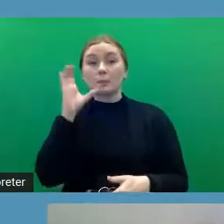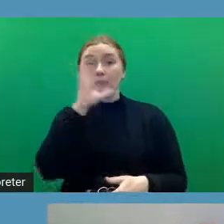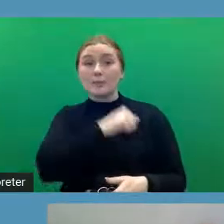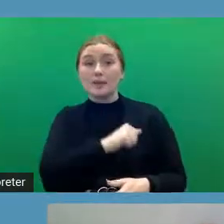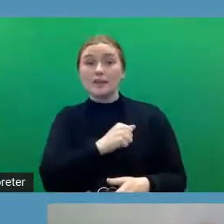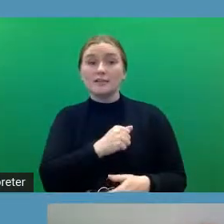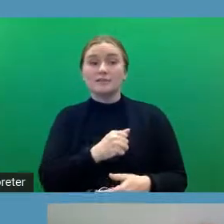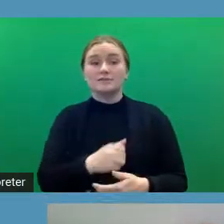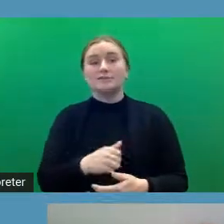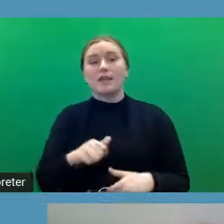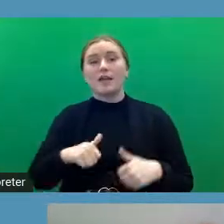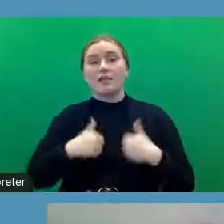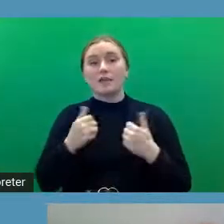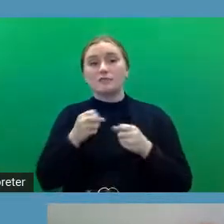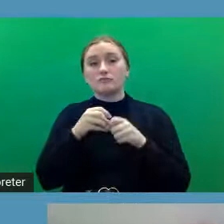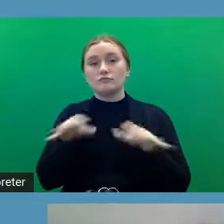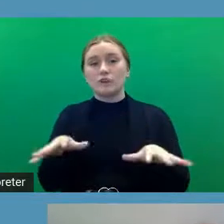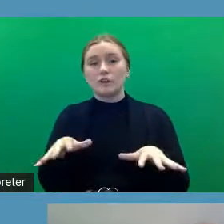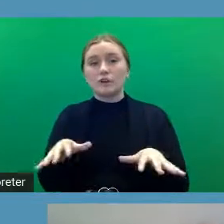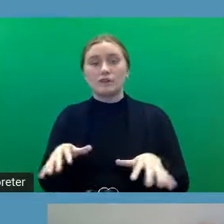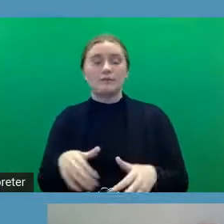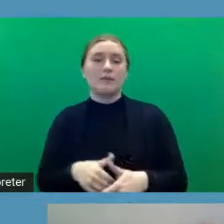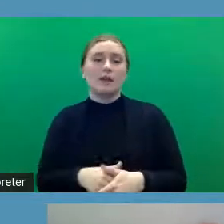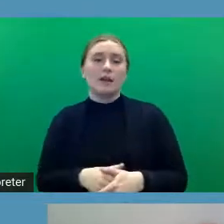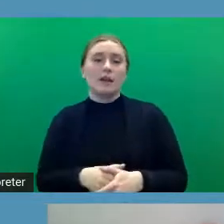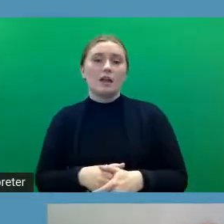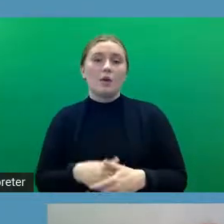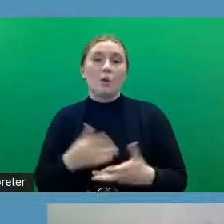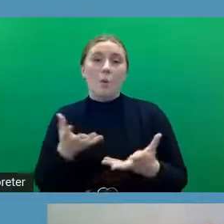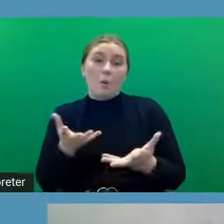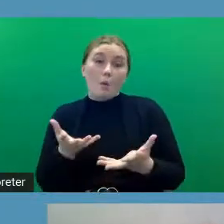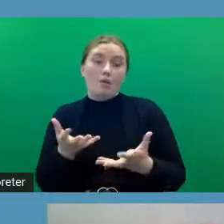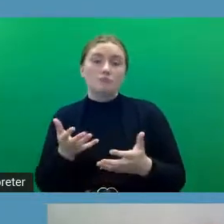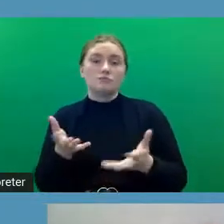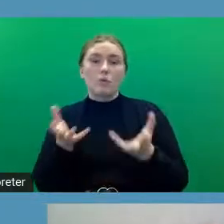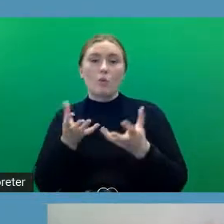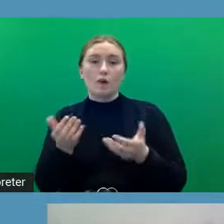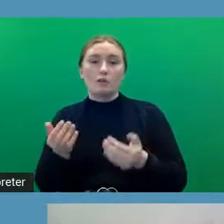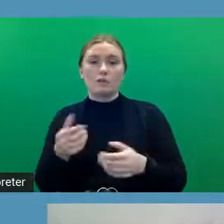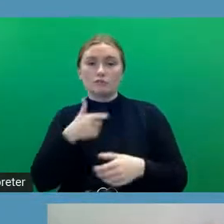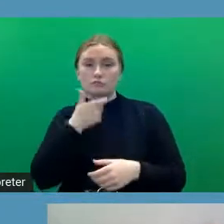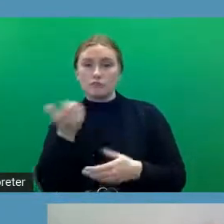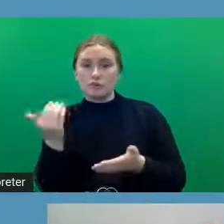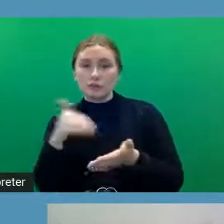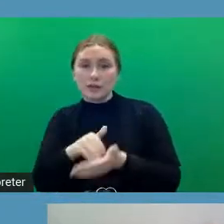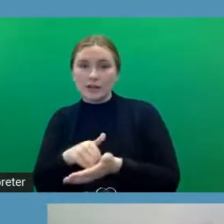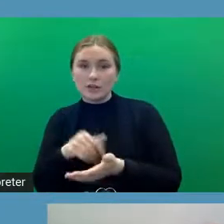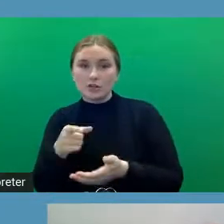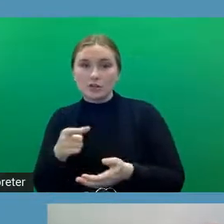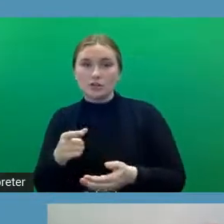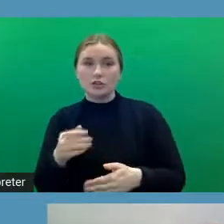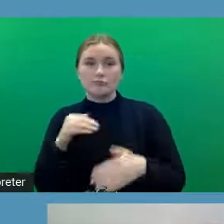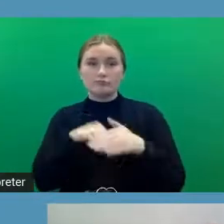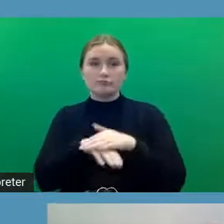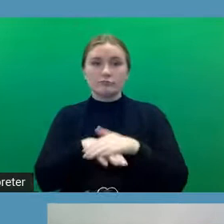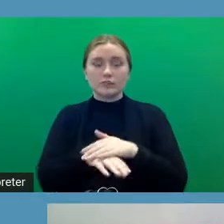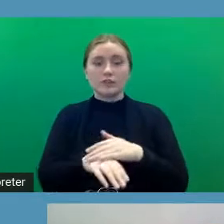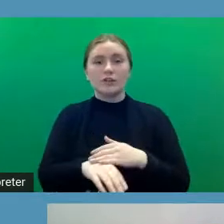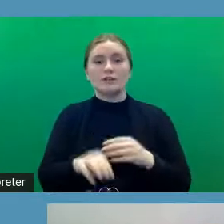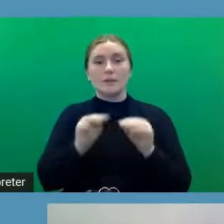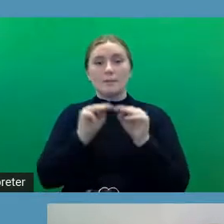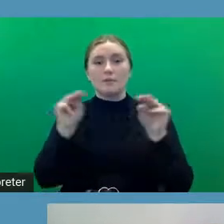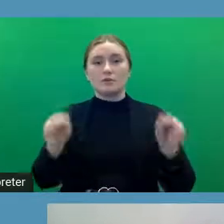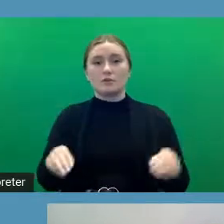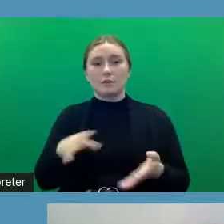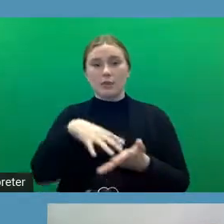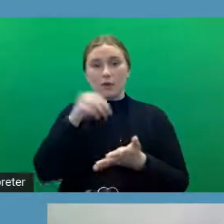due to, you know, various reasons, or you just want to watch it again, you can access the recording on the Museum Learning Hub website,